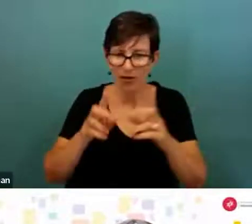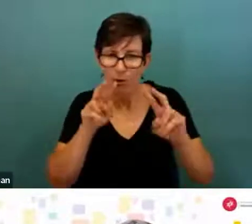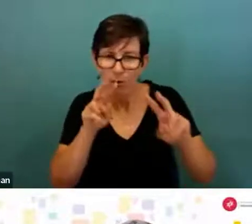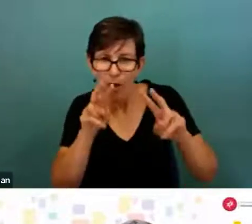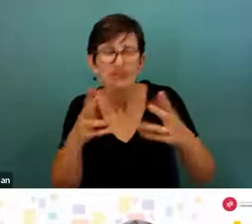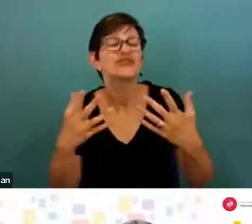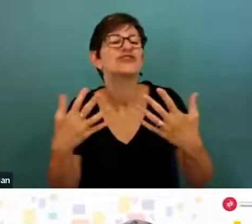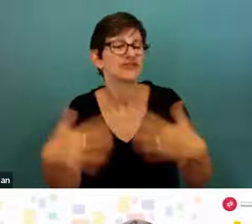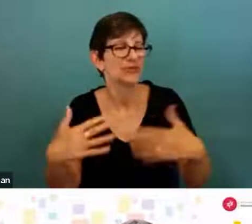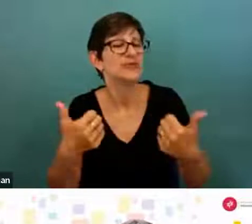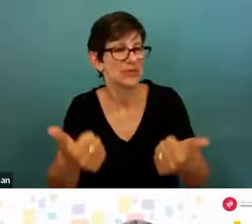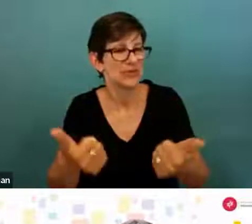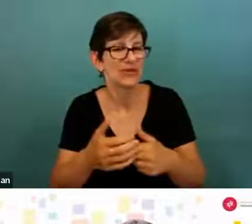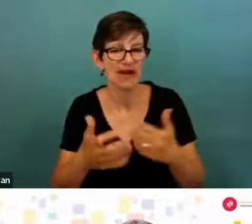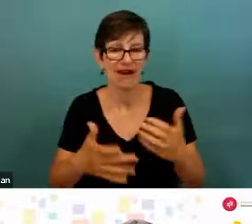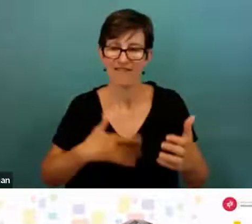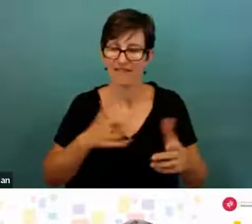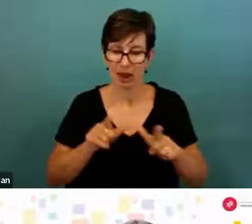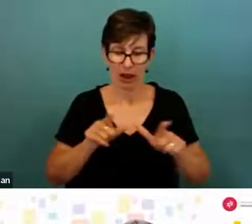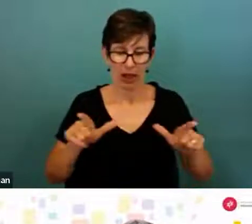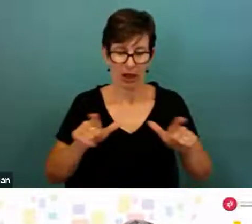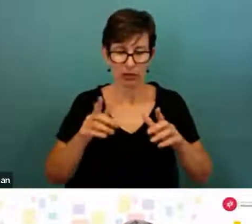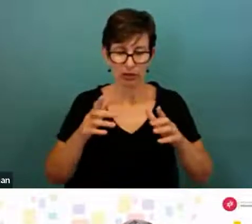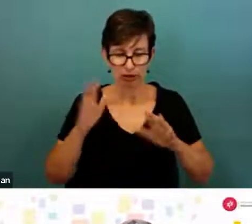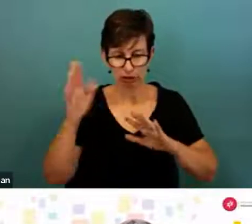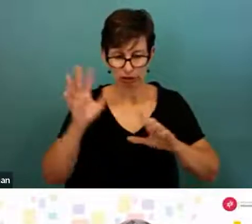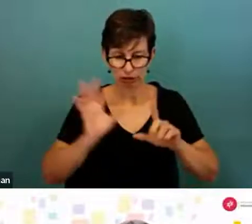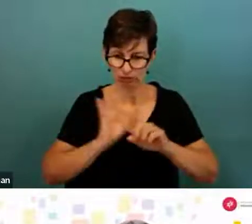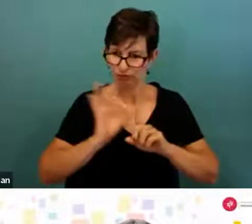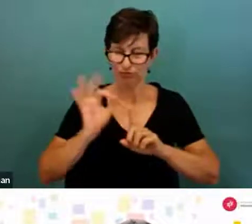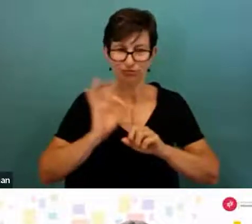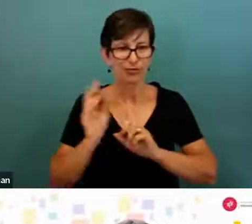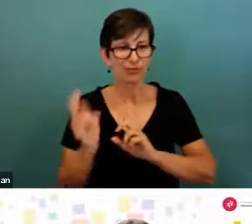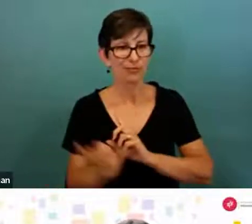real progress in their language acquisition for Auslan.